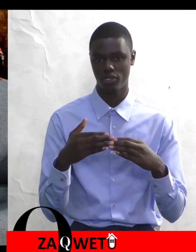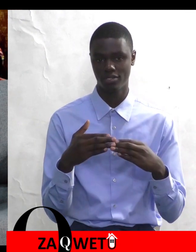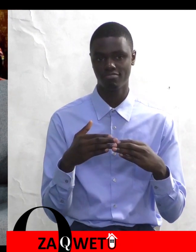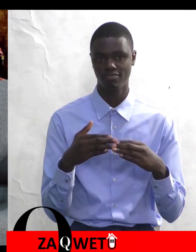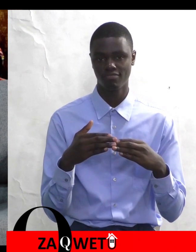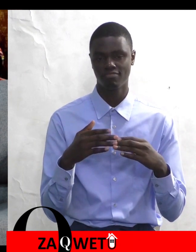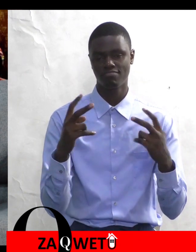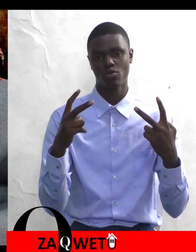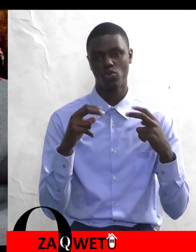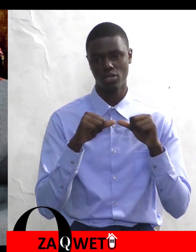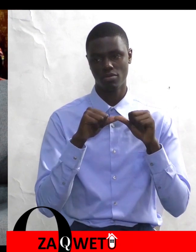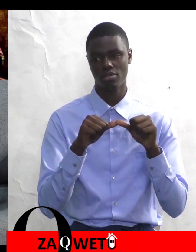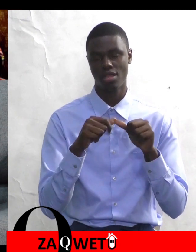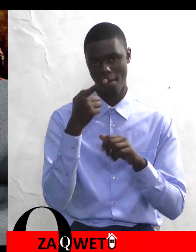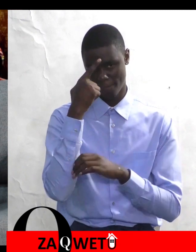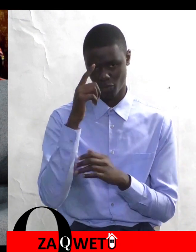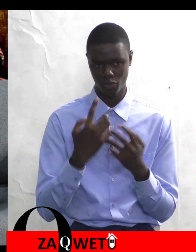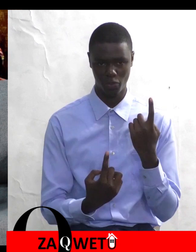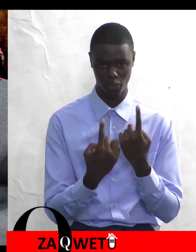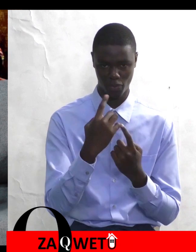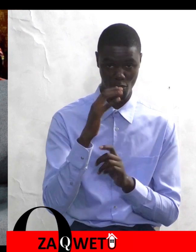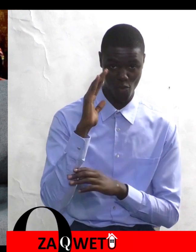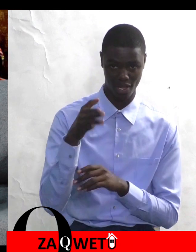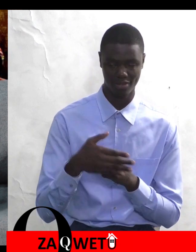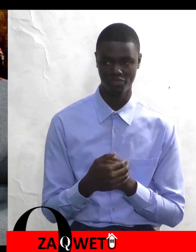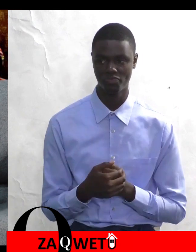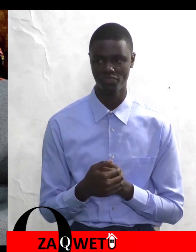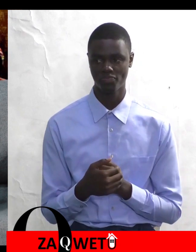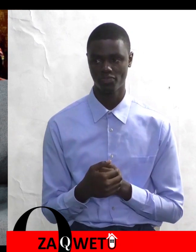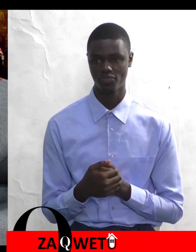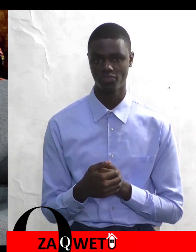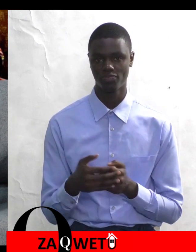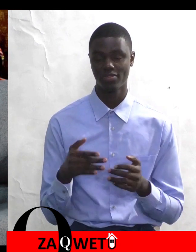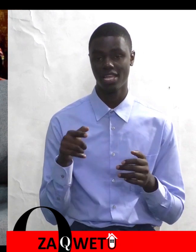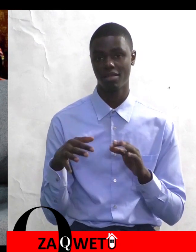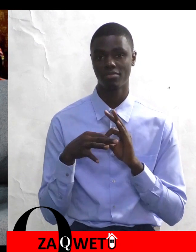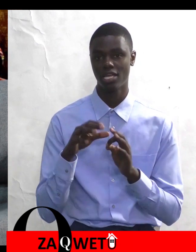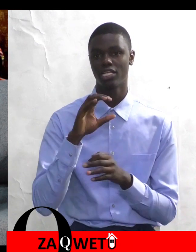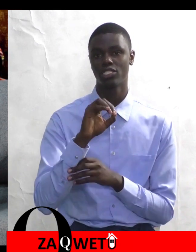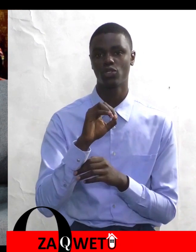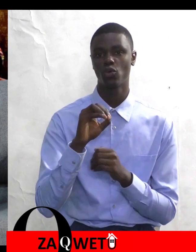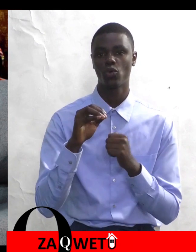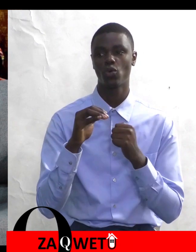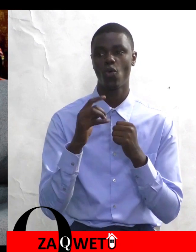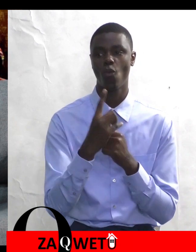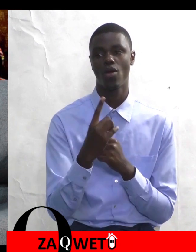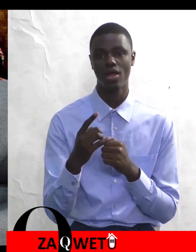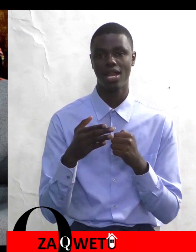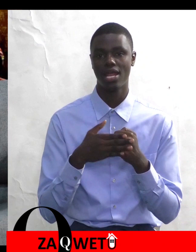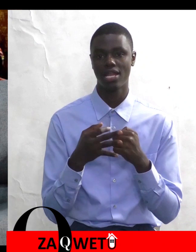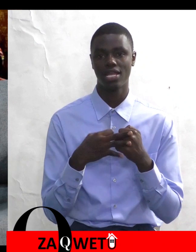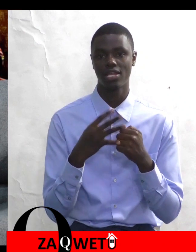Stature Community. So don't touch that dial because it's about to get hot in here. Right here at